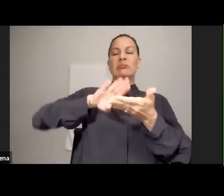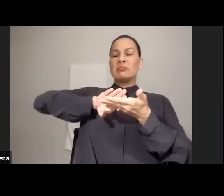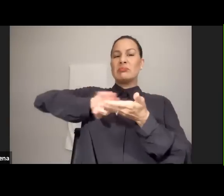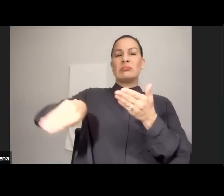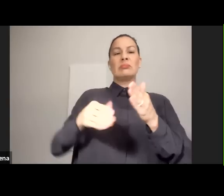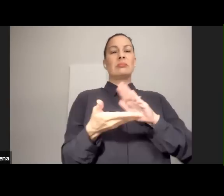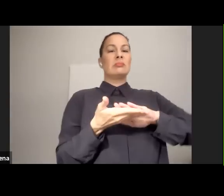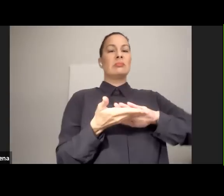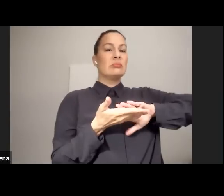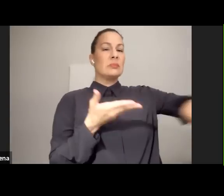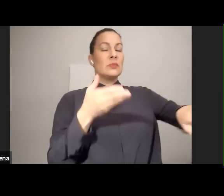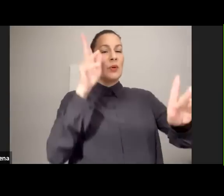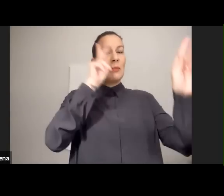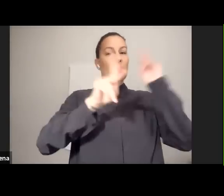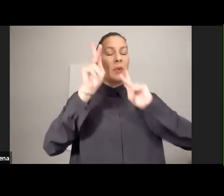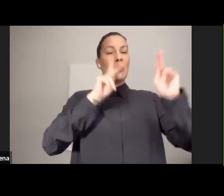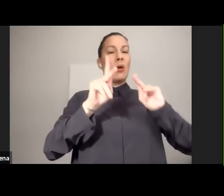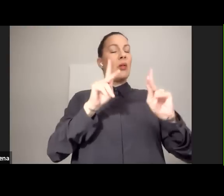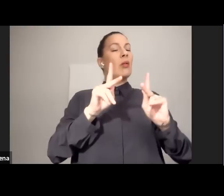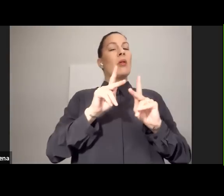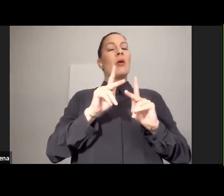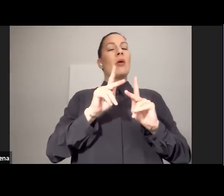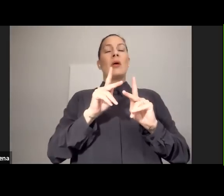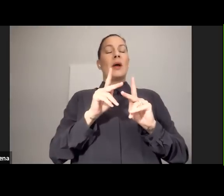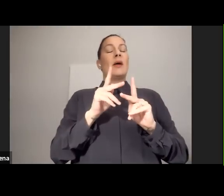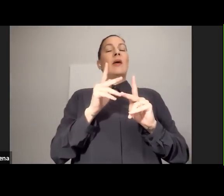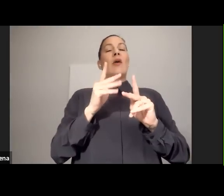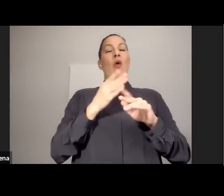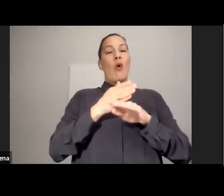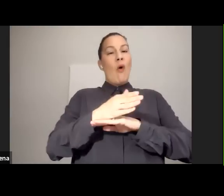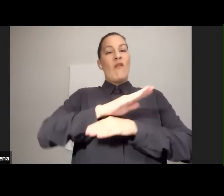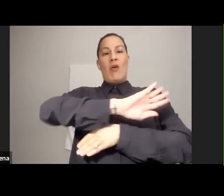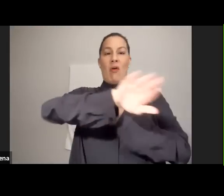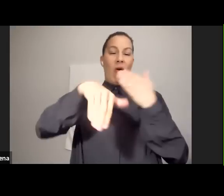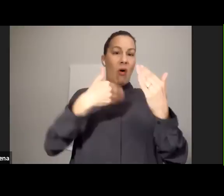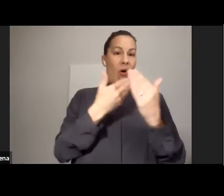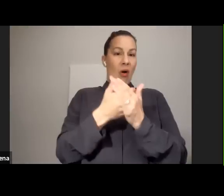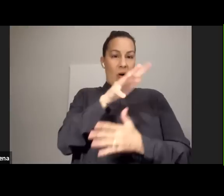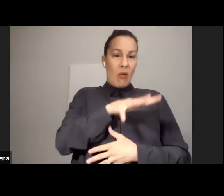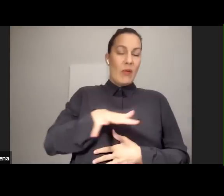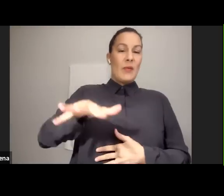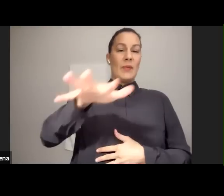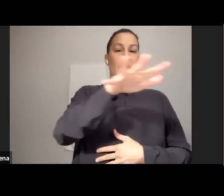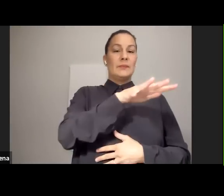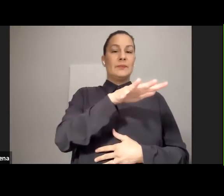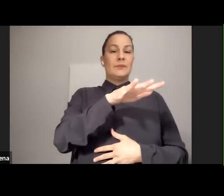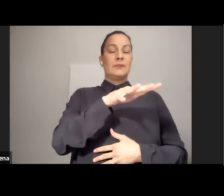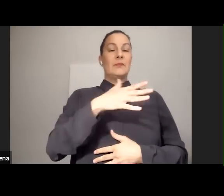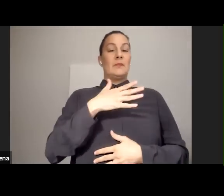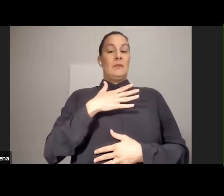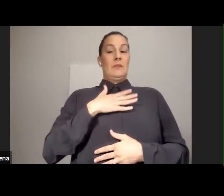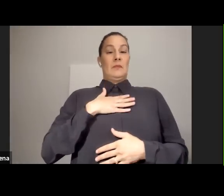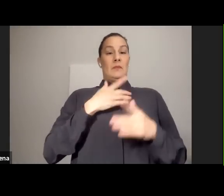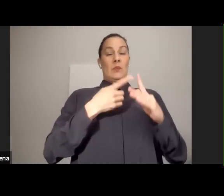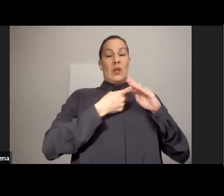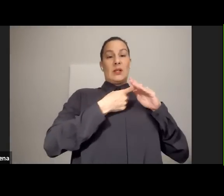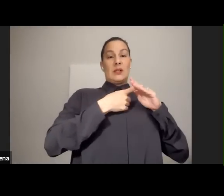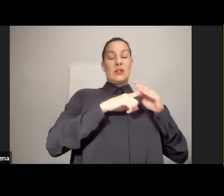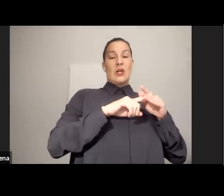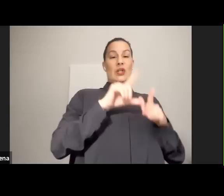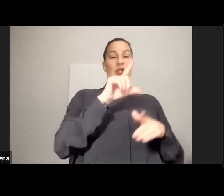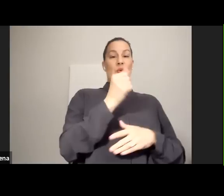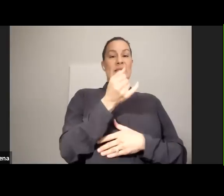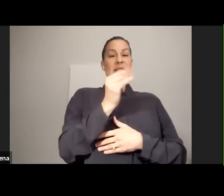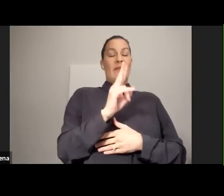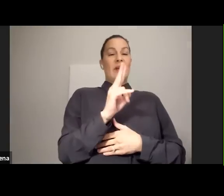across lines and intersectional struggles. Red Canary started in 2017 after Ying Song, a massage